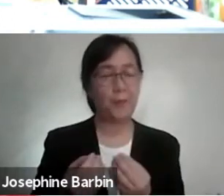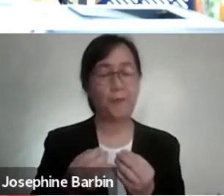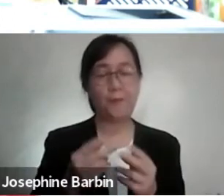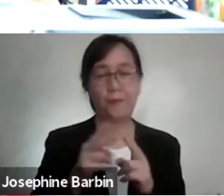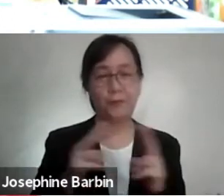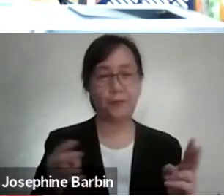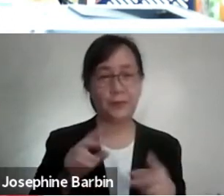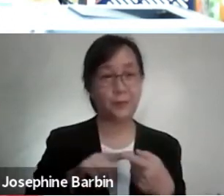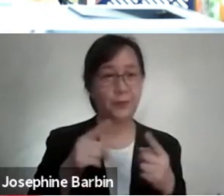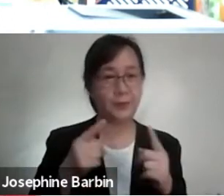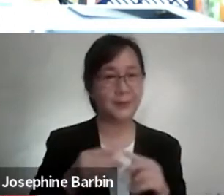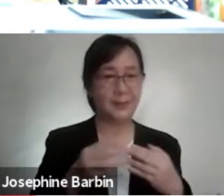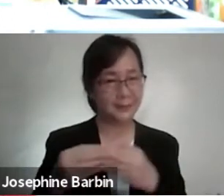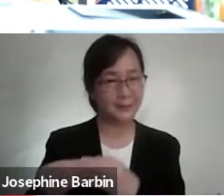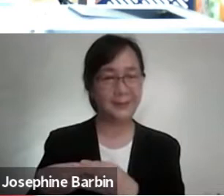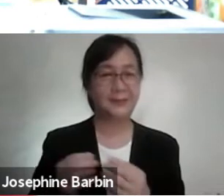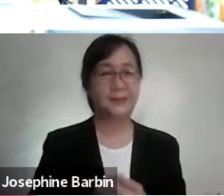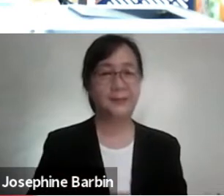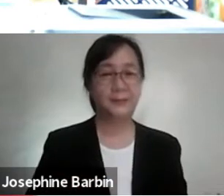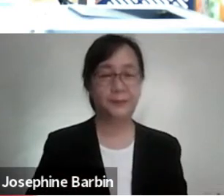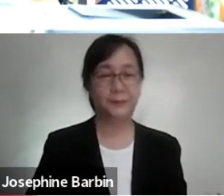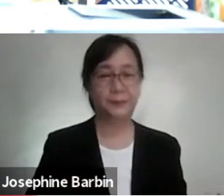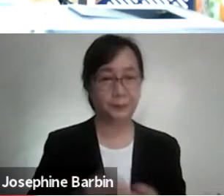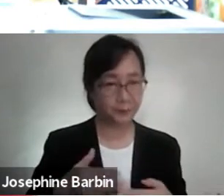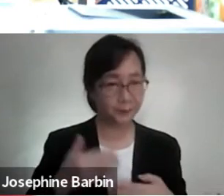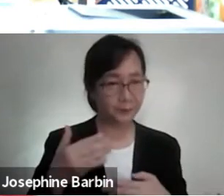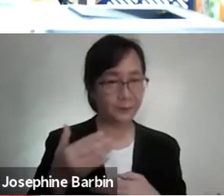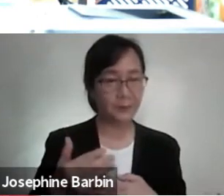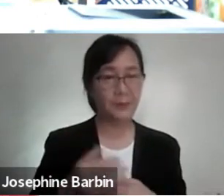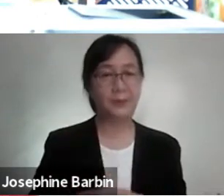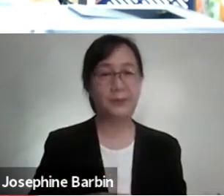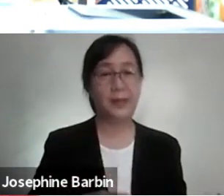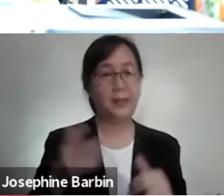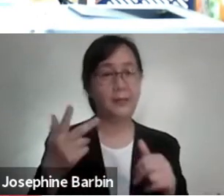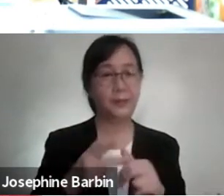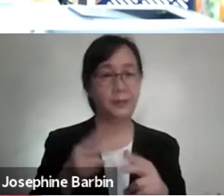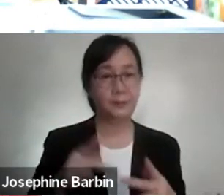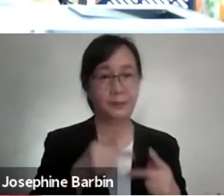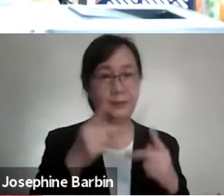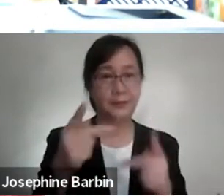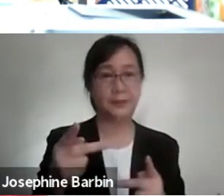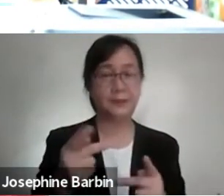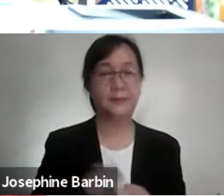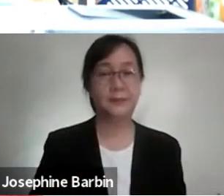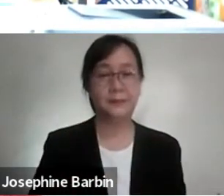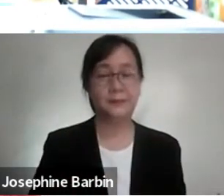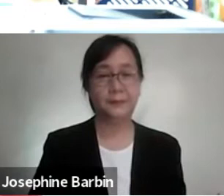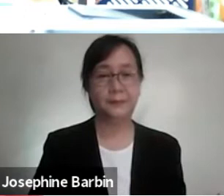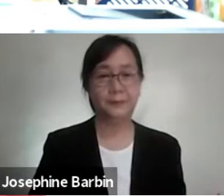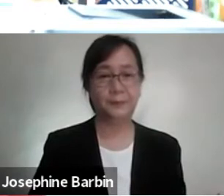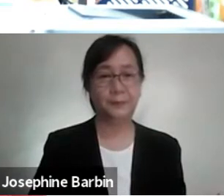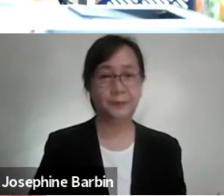child-friendly guidelines. So let's move on to the third presentation. And this is done